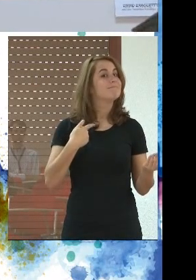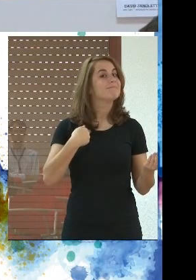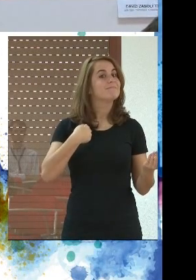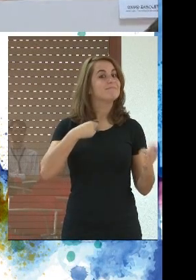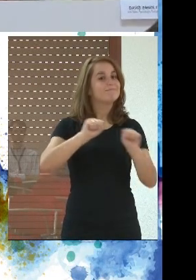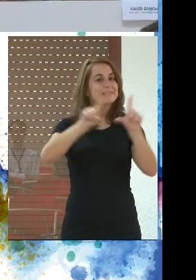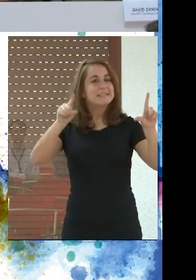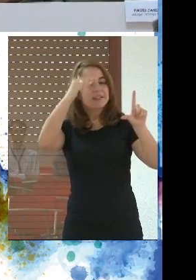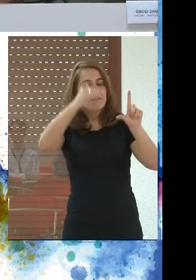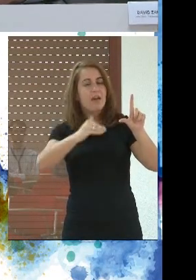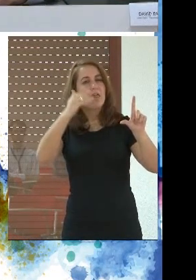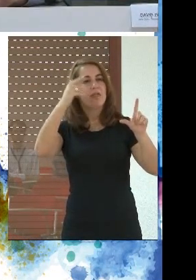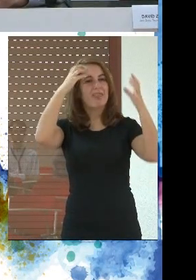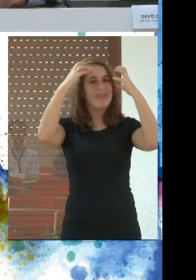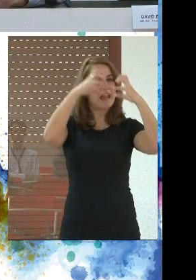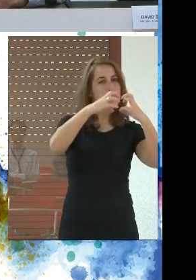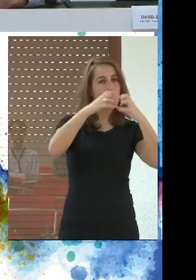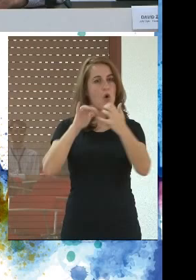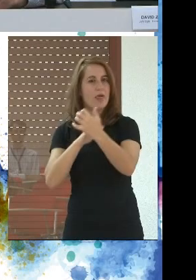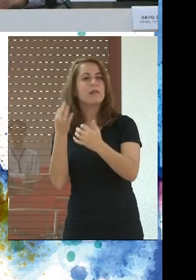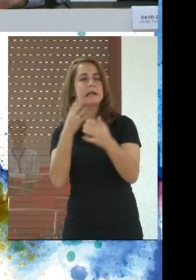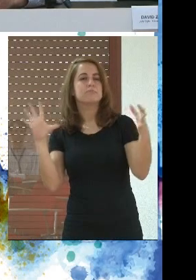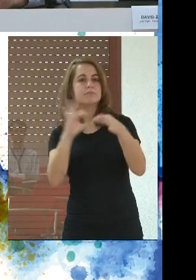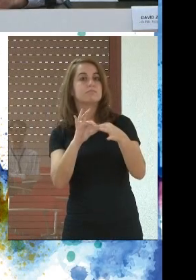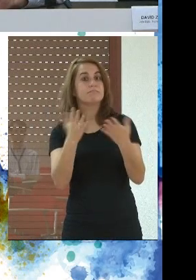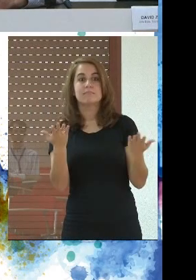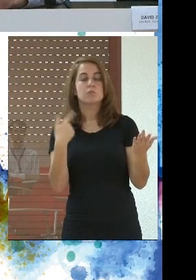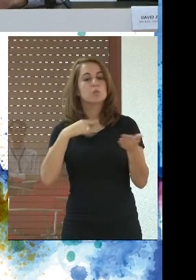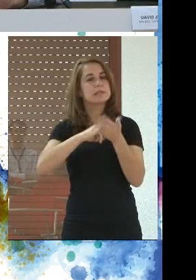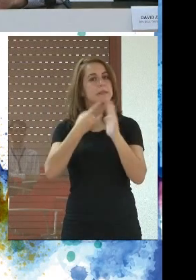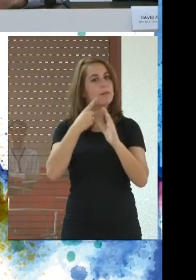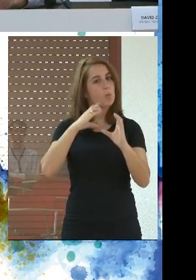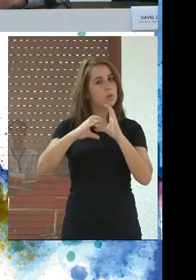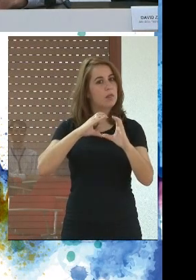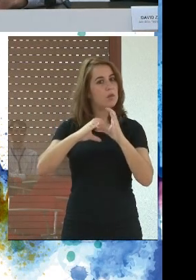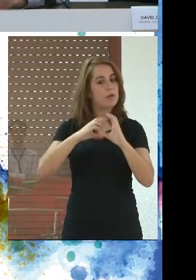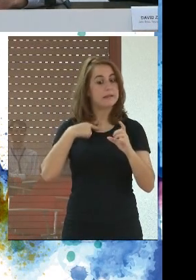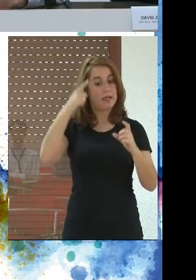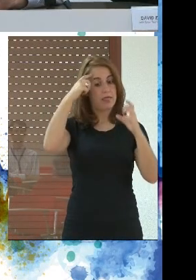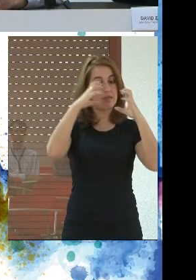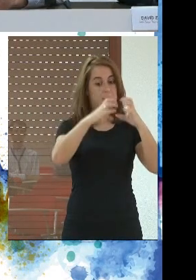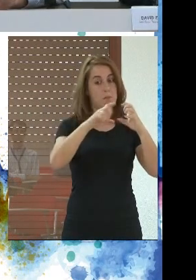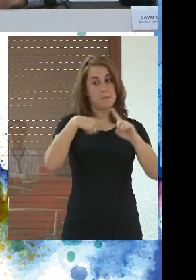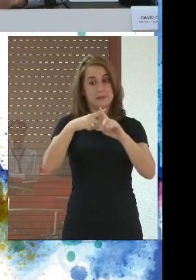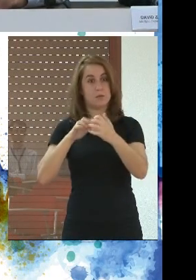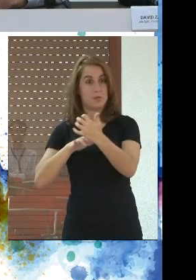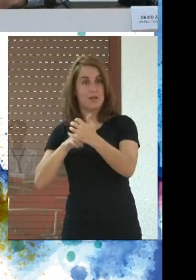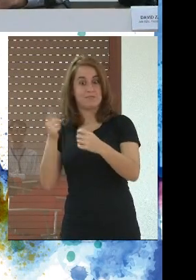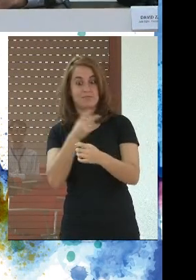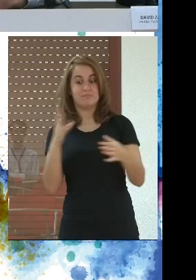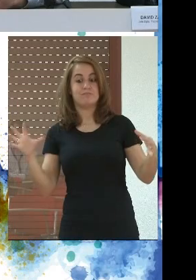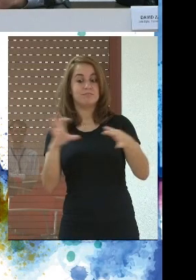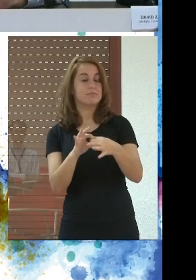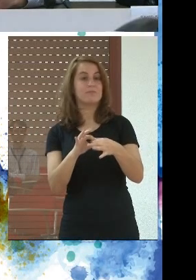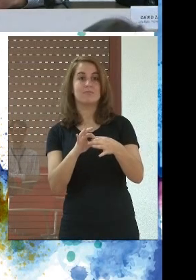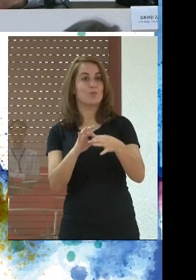To begin, what's a interface, a human computer interface? Well, it's a communication system between the brain and